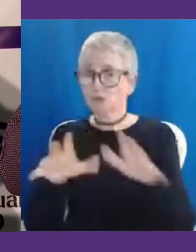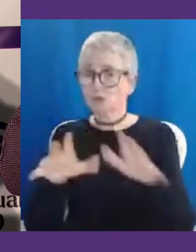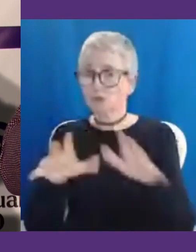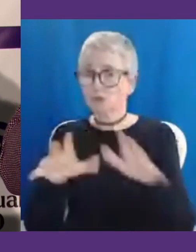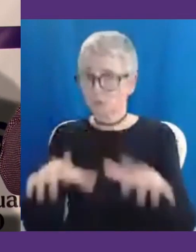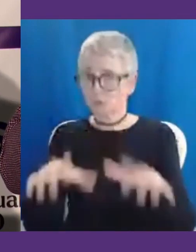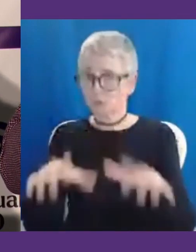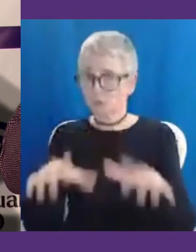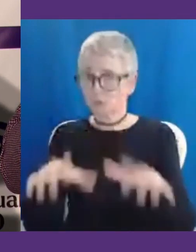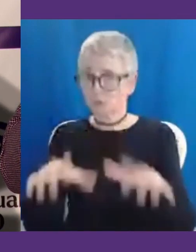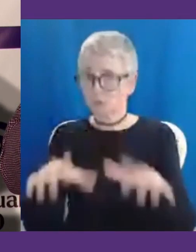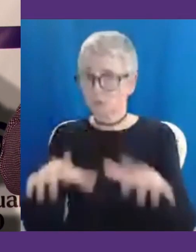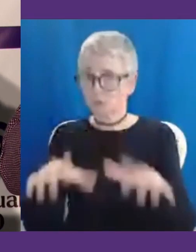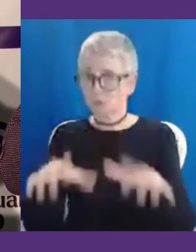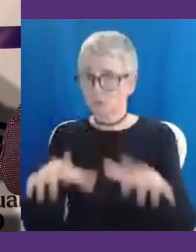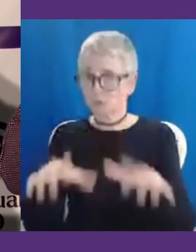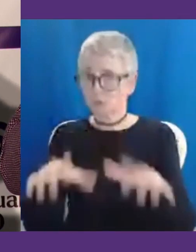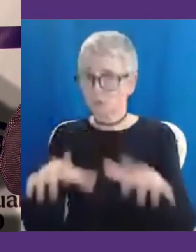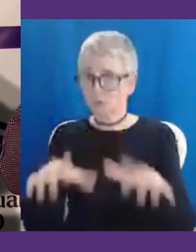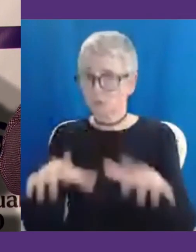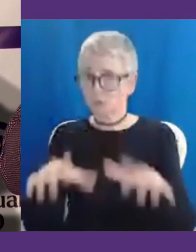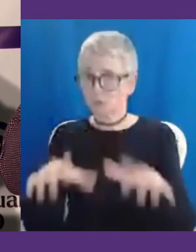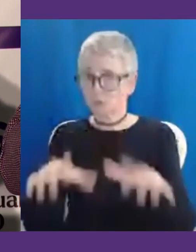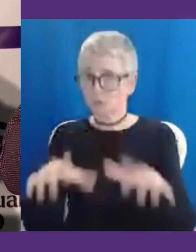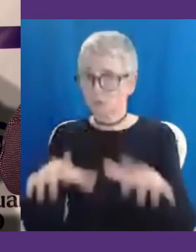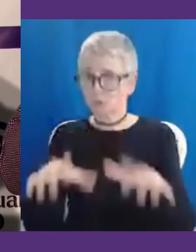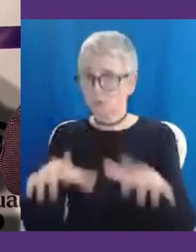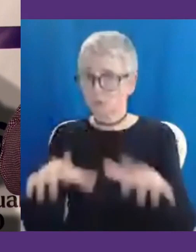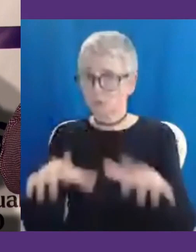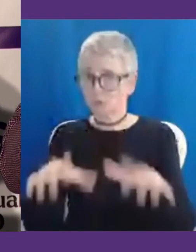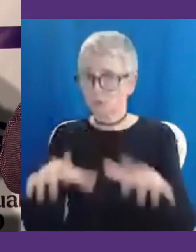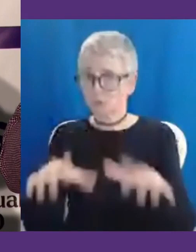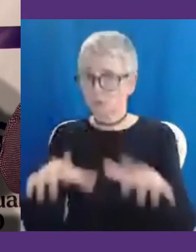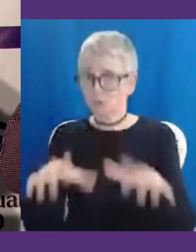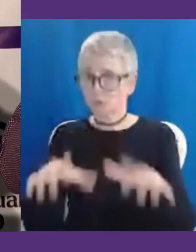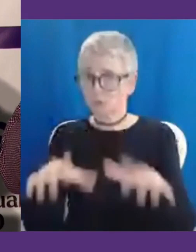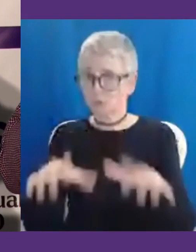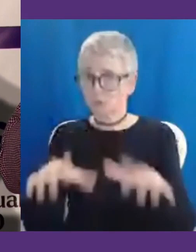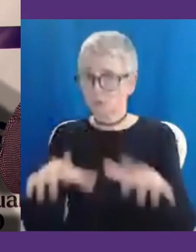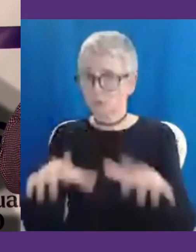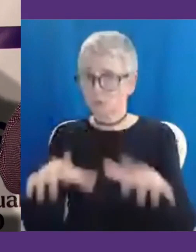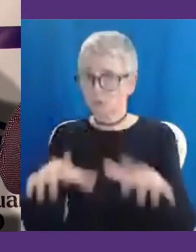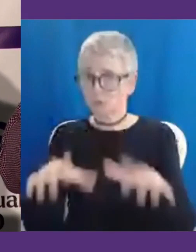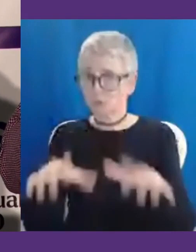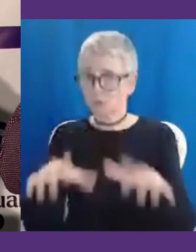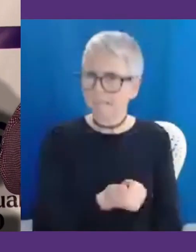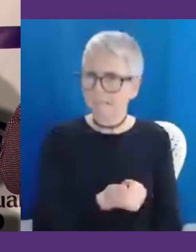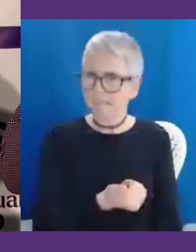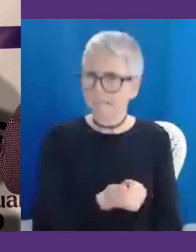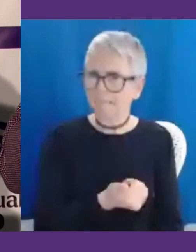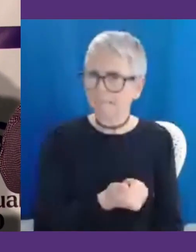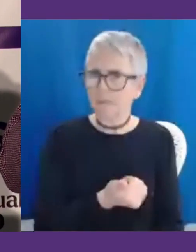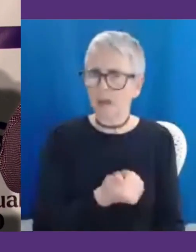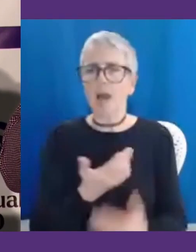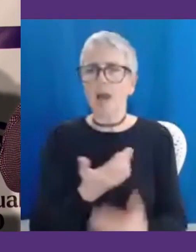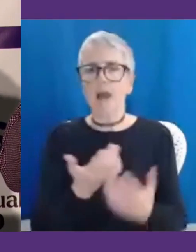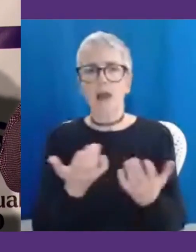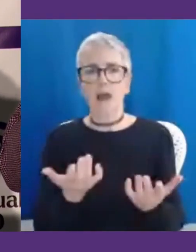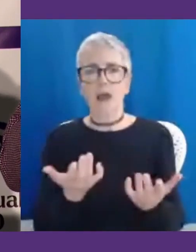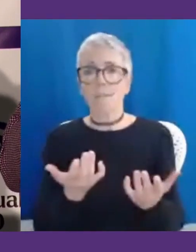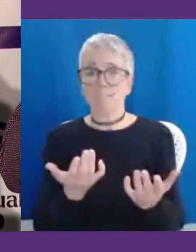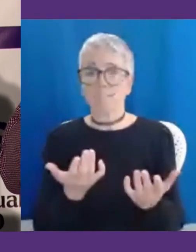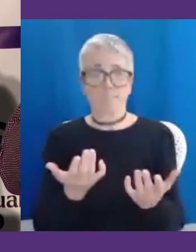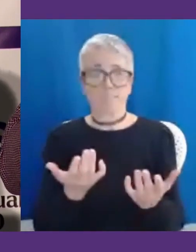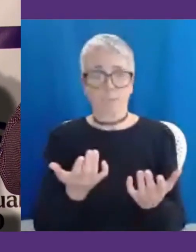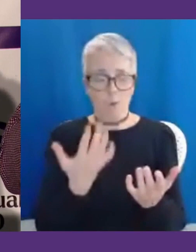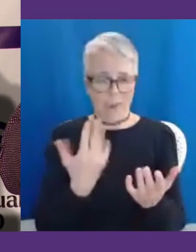just in the social consciousness that little bit more. So conversation, you know, obviously we had the Me Too, then we had Black Lives Matter, and then there was this